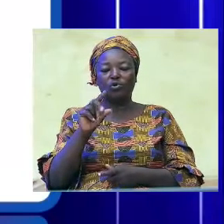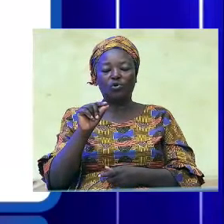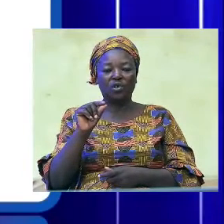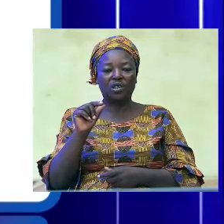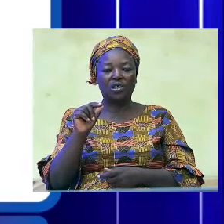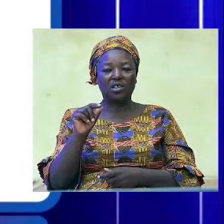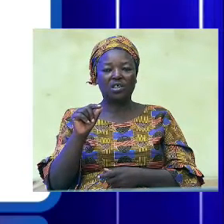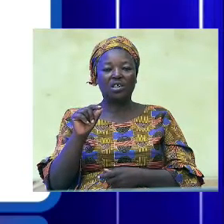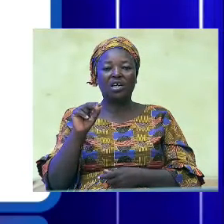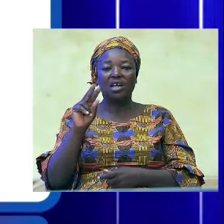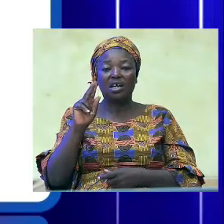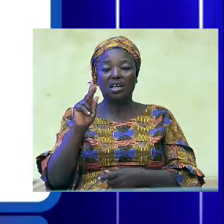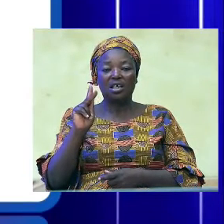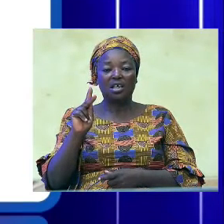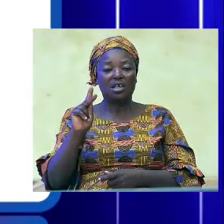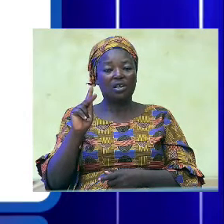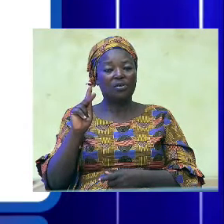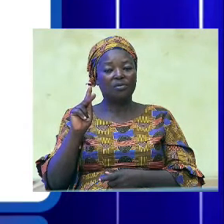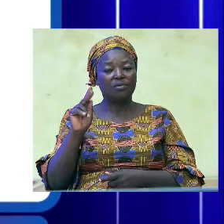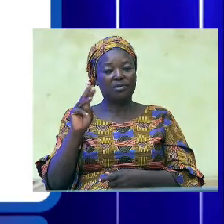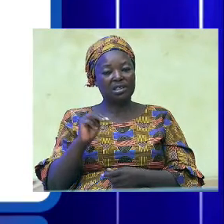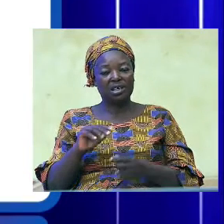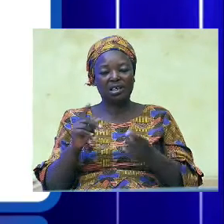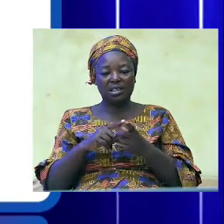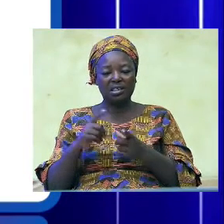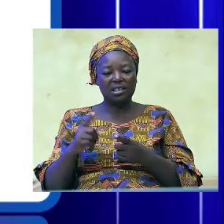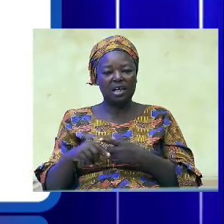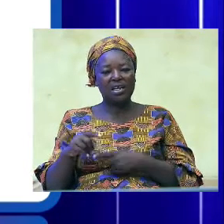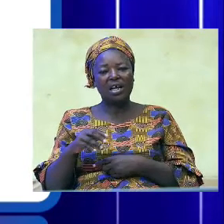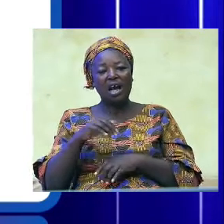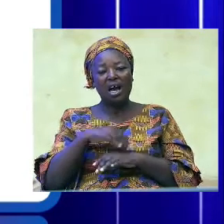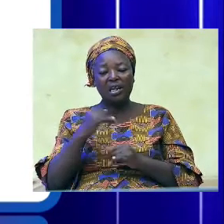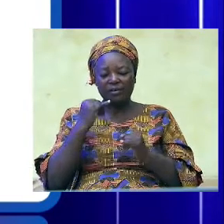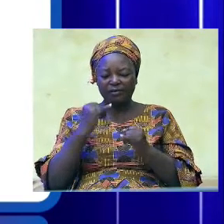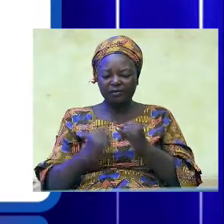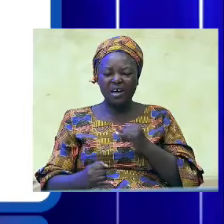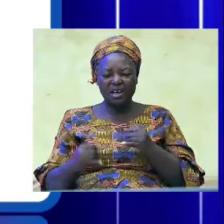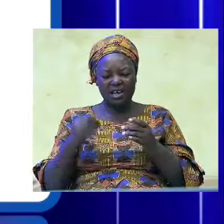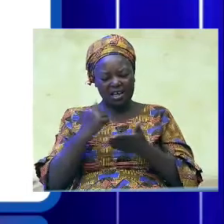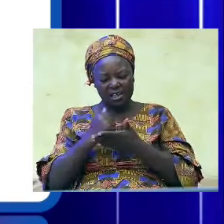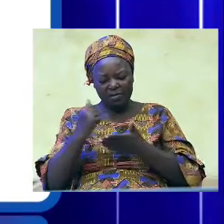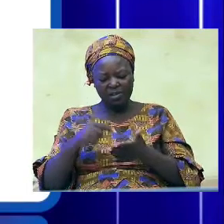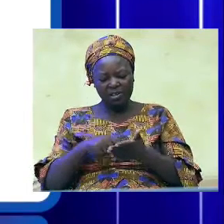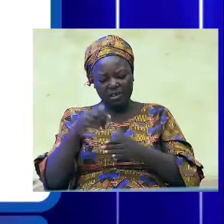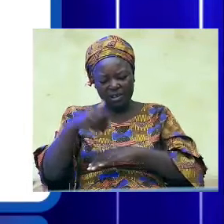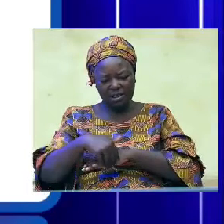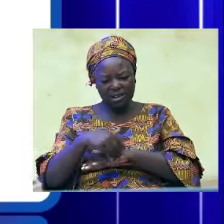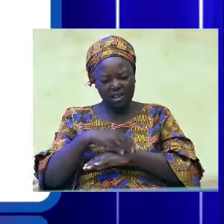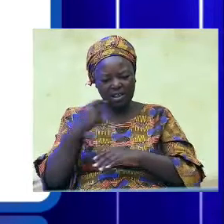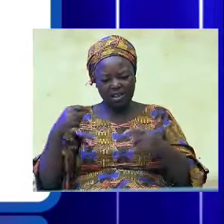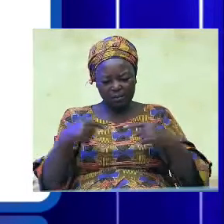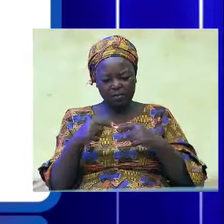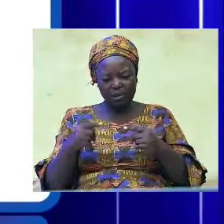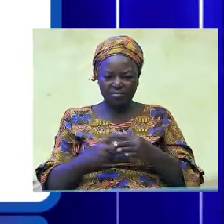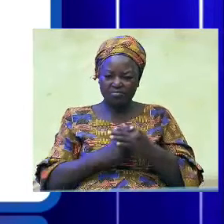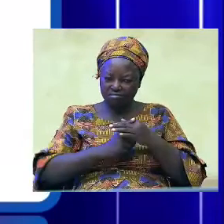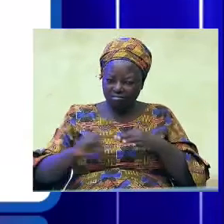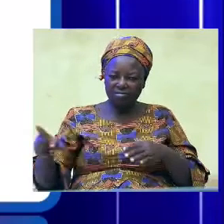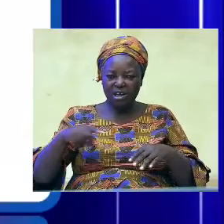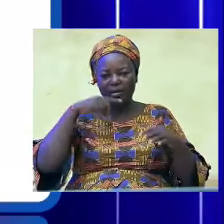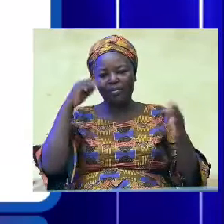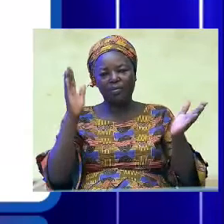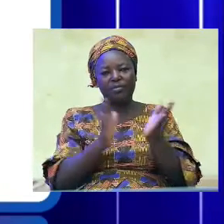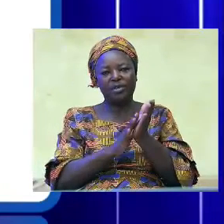as a result, serious pains on my both legs. But at the final amen tonight,